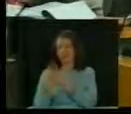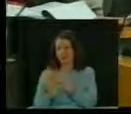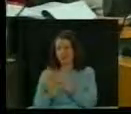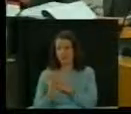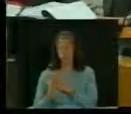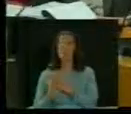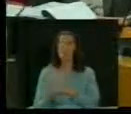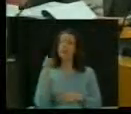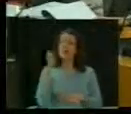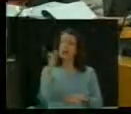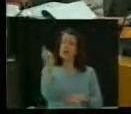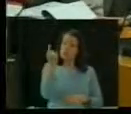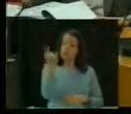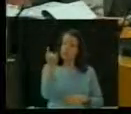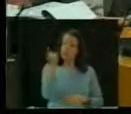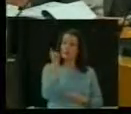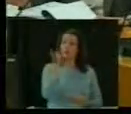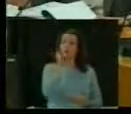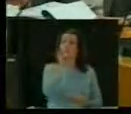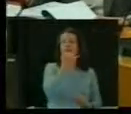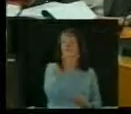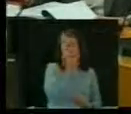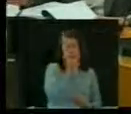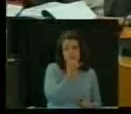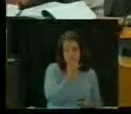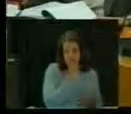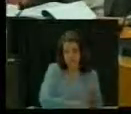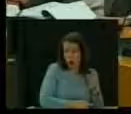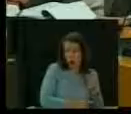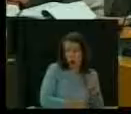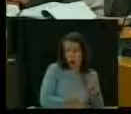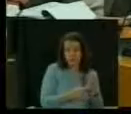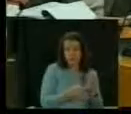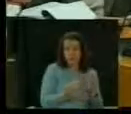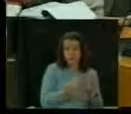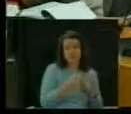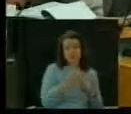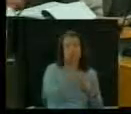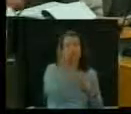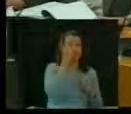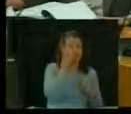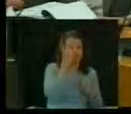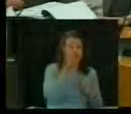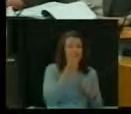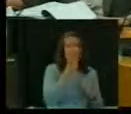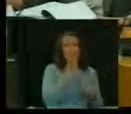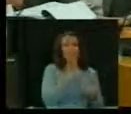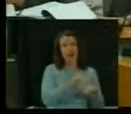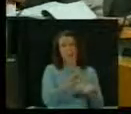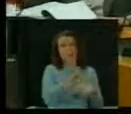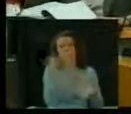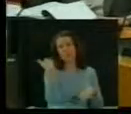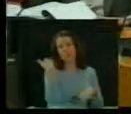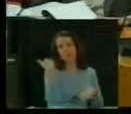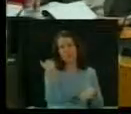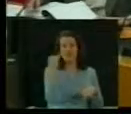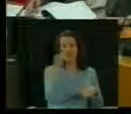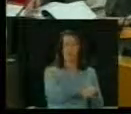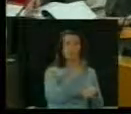would gladly pay the money back if they could just get out of being charged? Now, if somebody